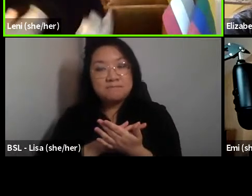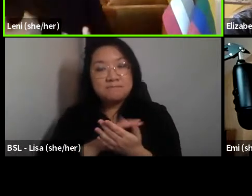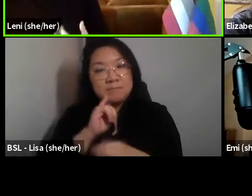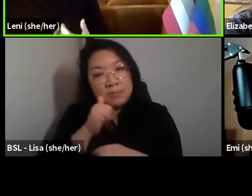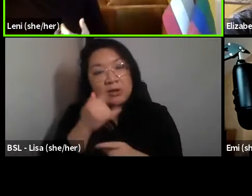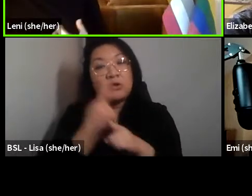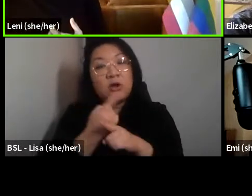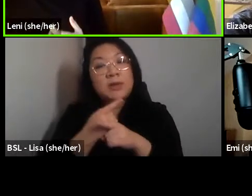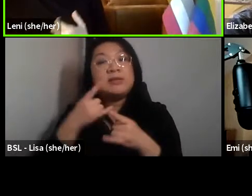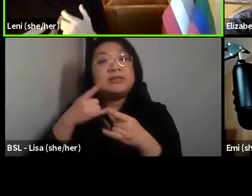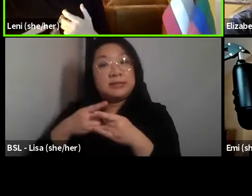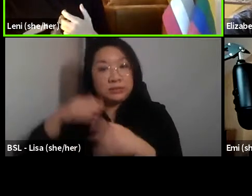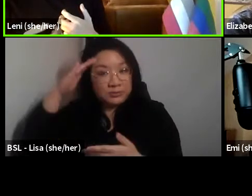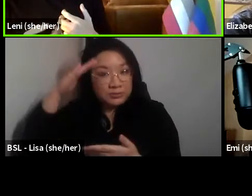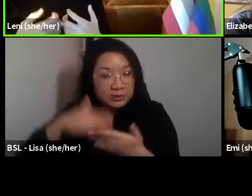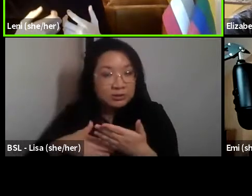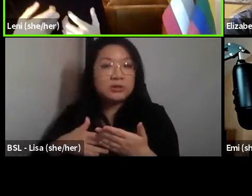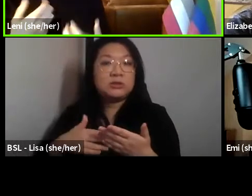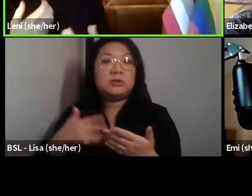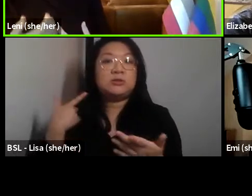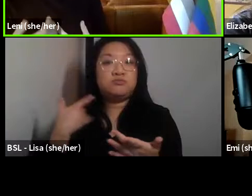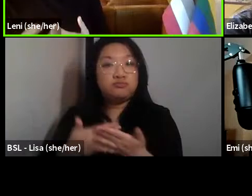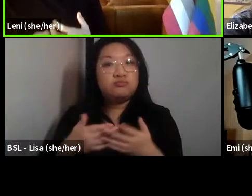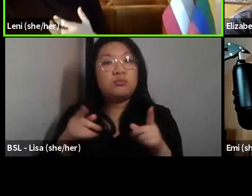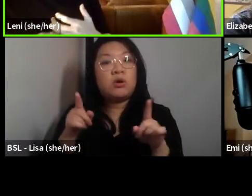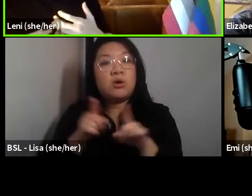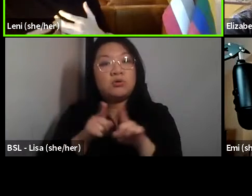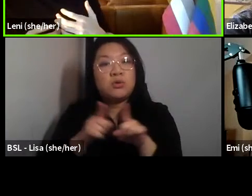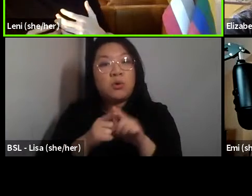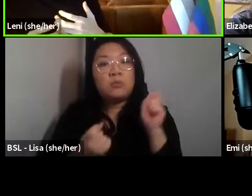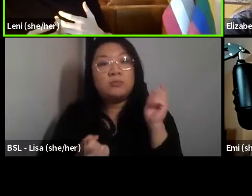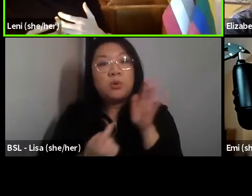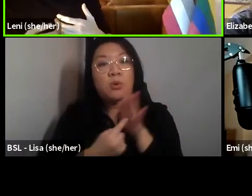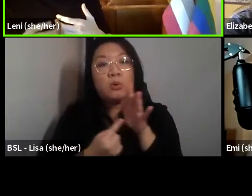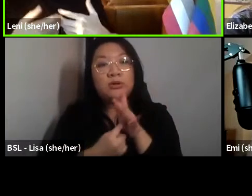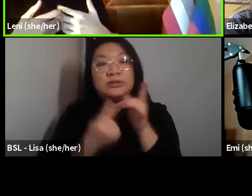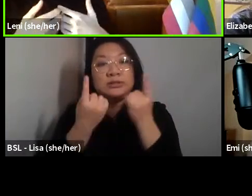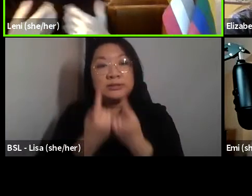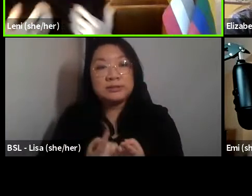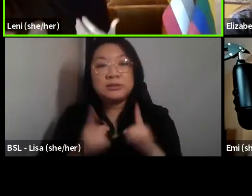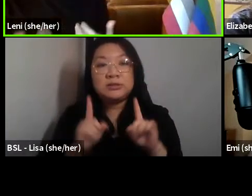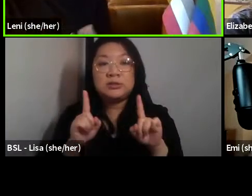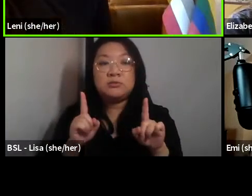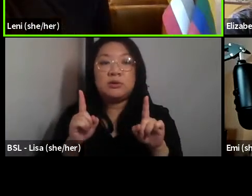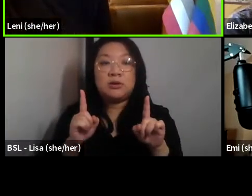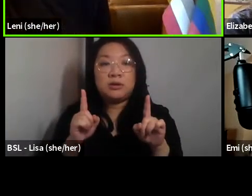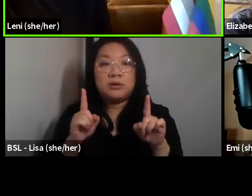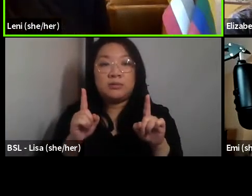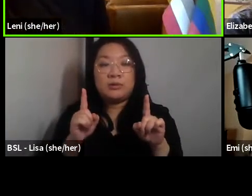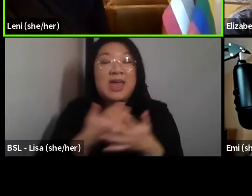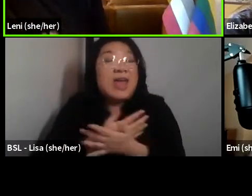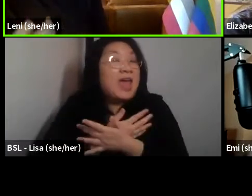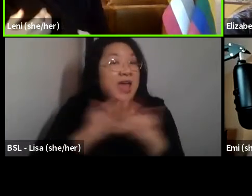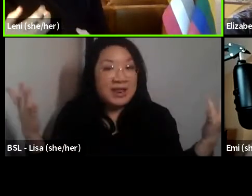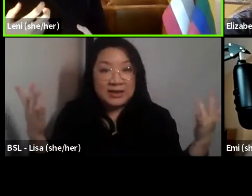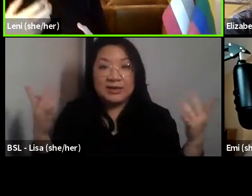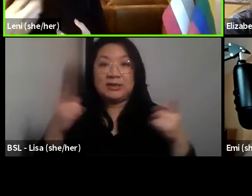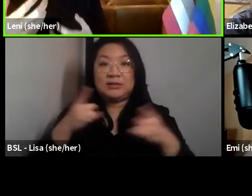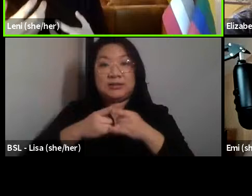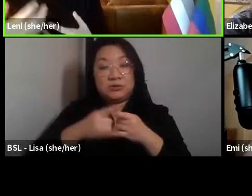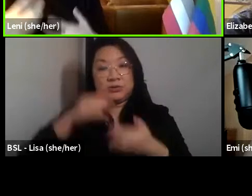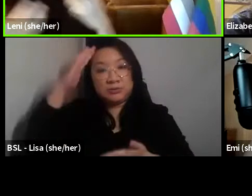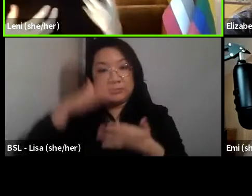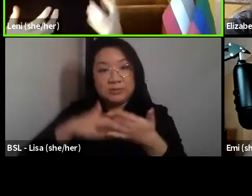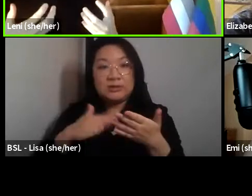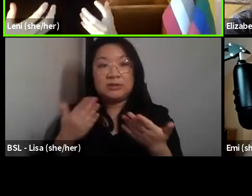sexual experience, and that the key thing around the any sexual experience that we are having, is the